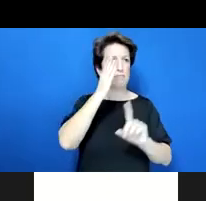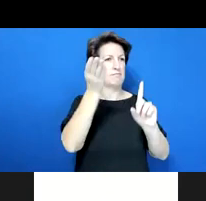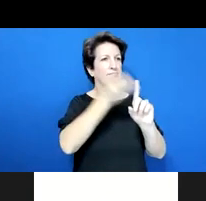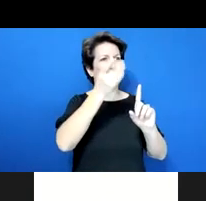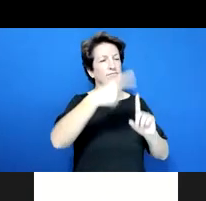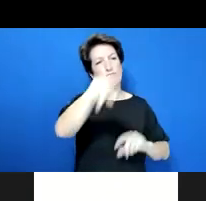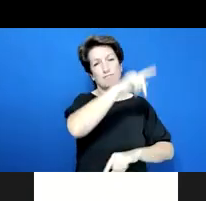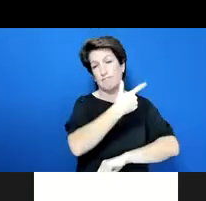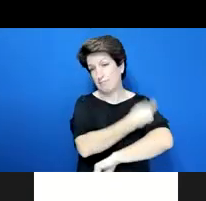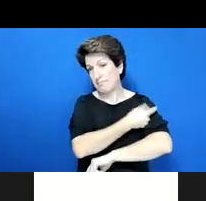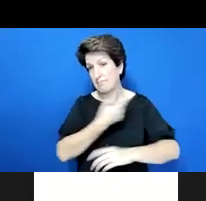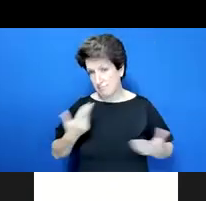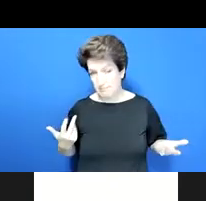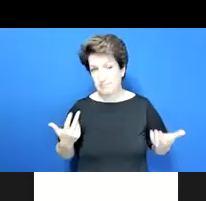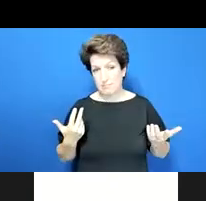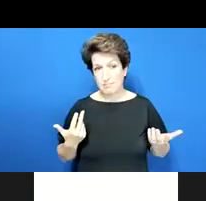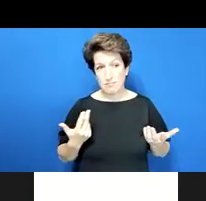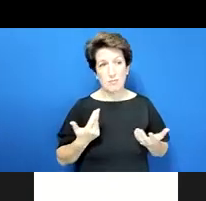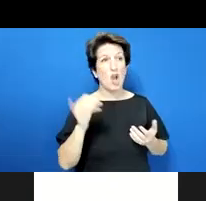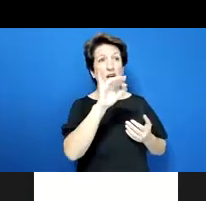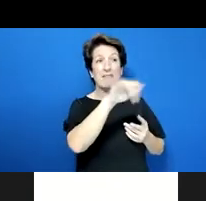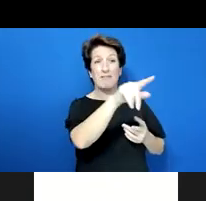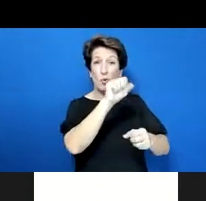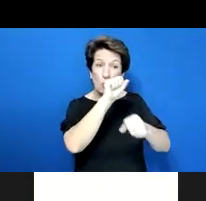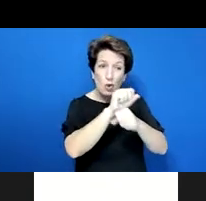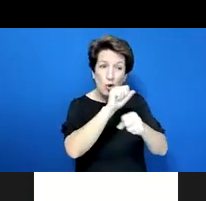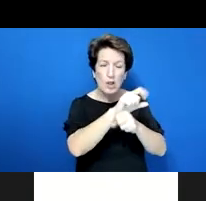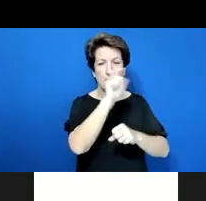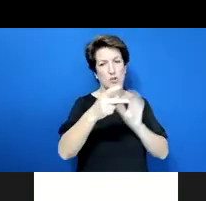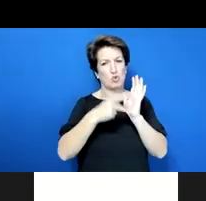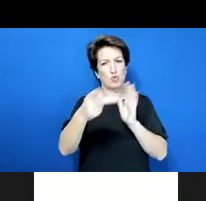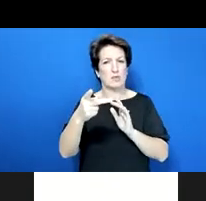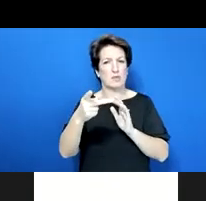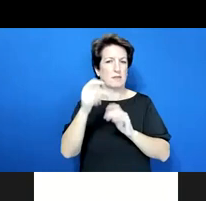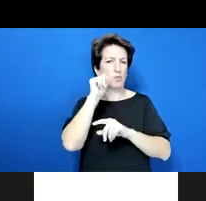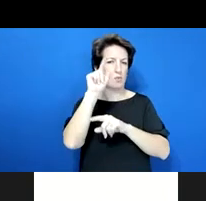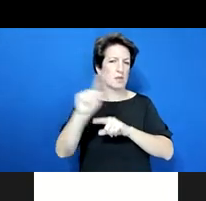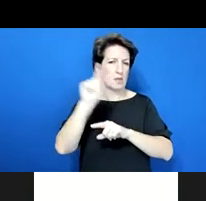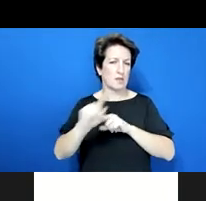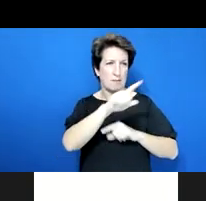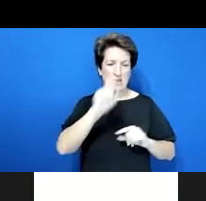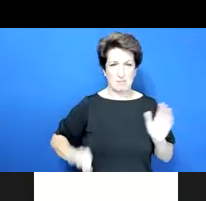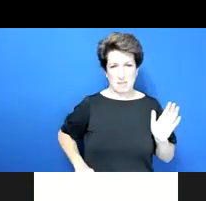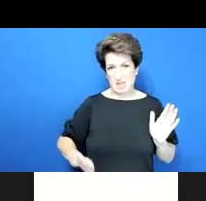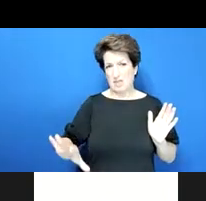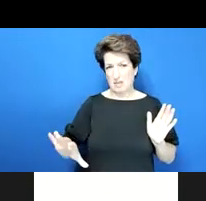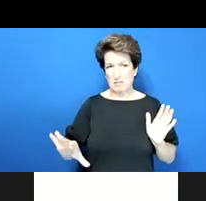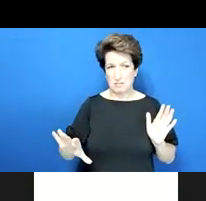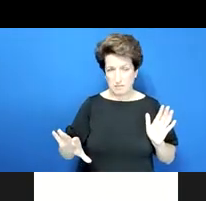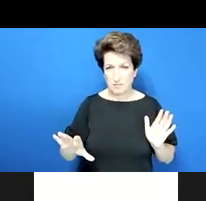they are working, they need to do twice a week test from their own pocket. Is there anything like?